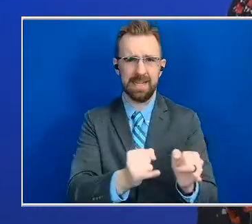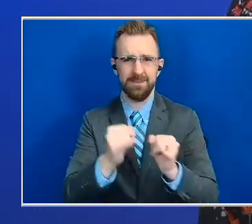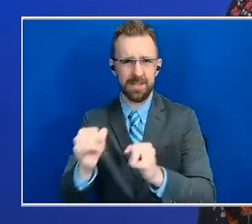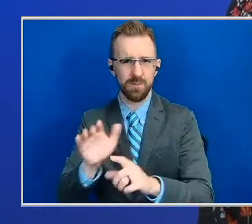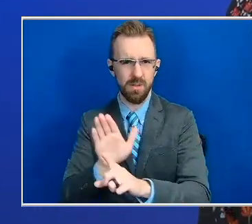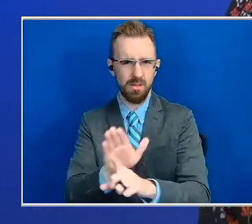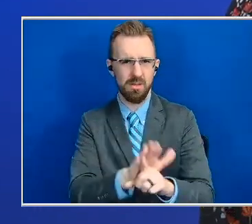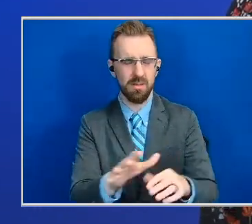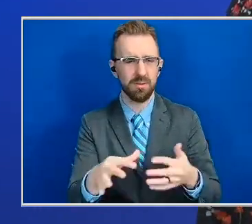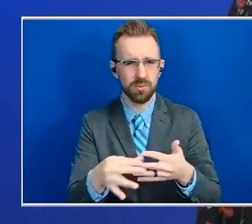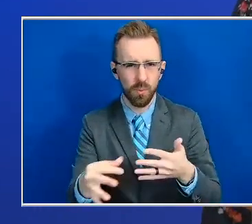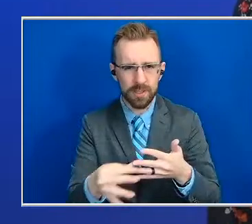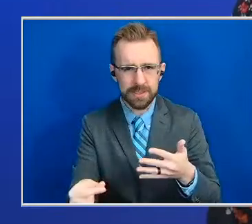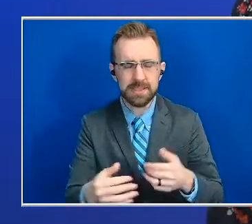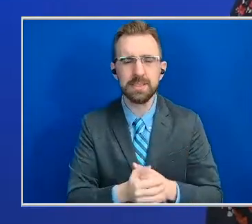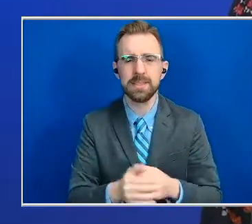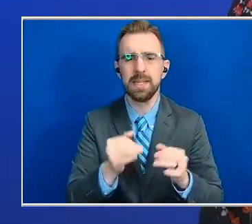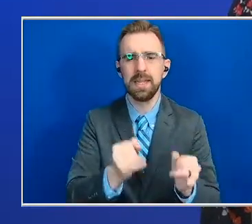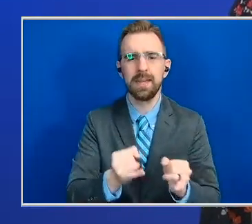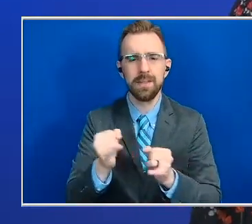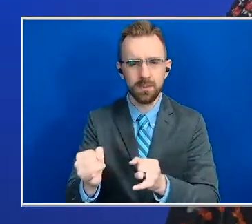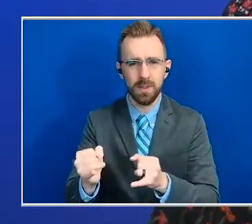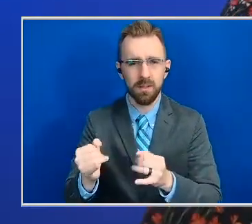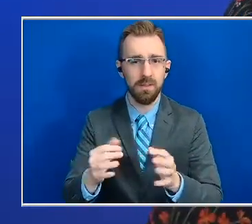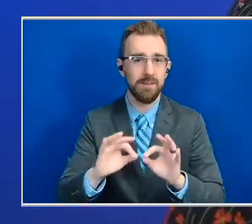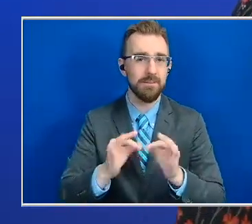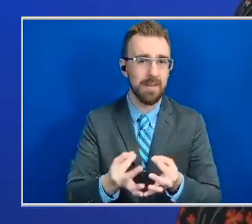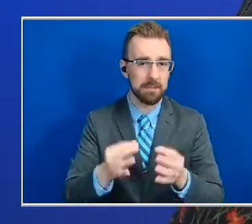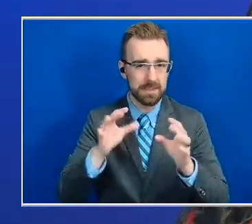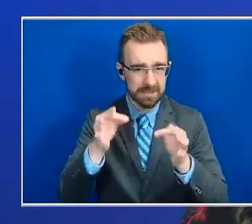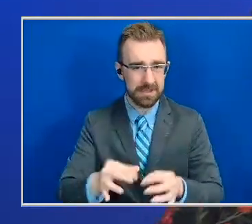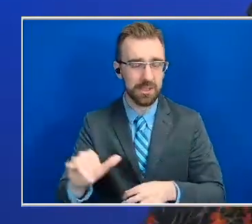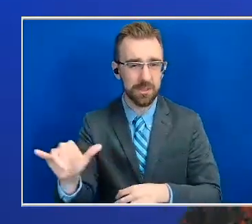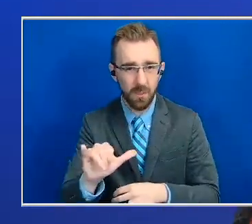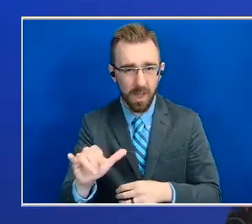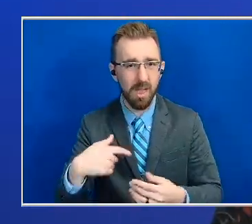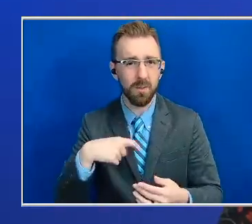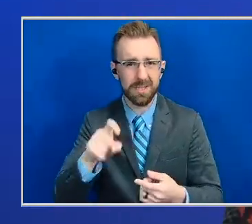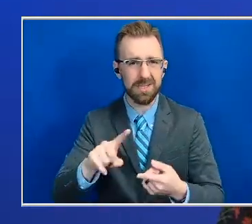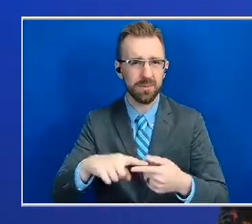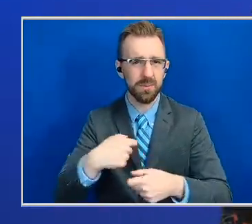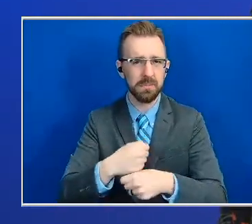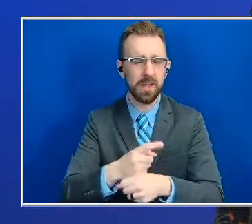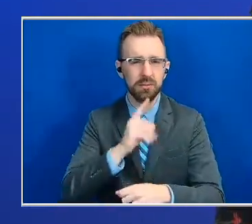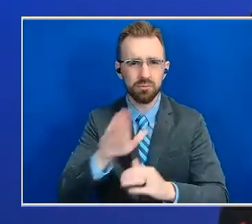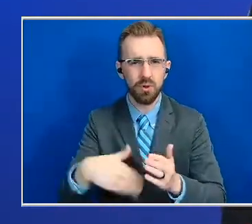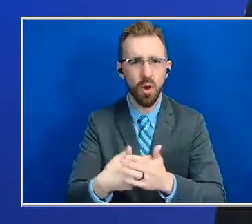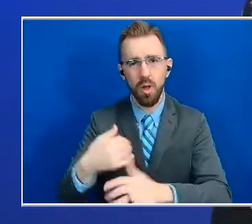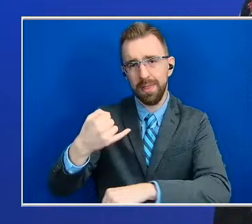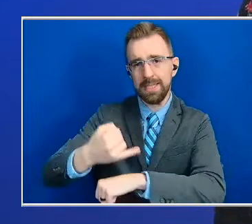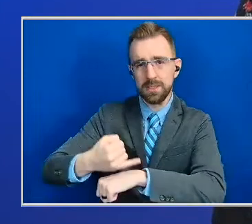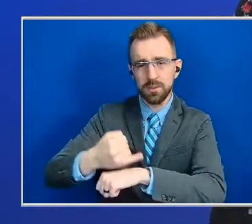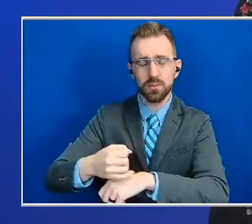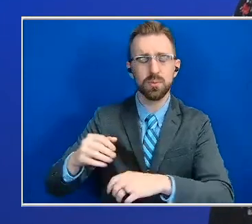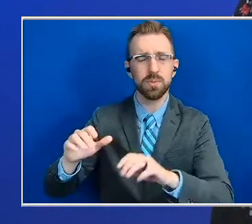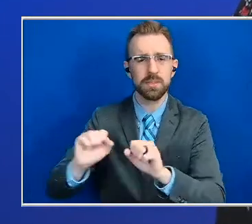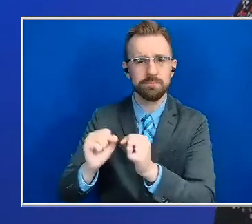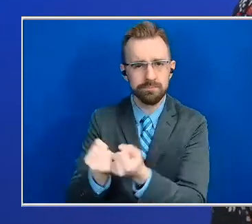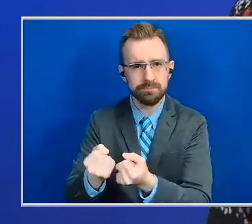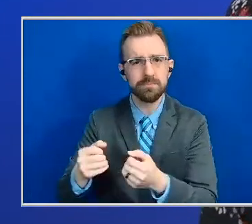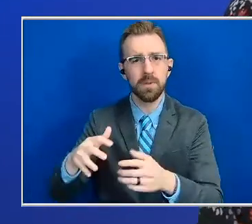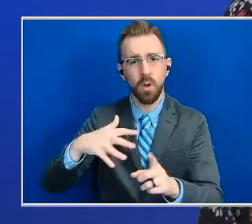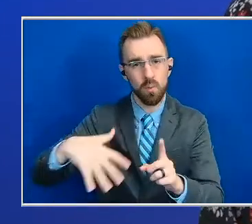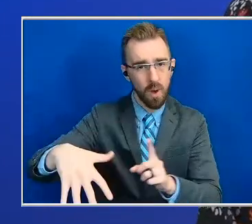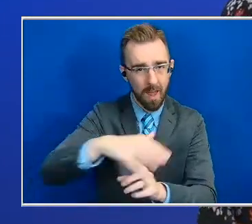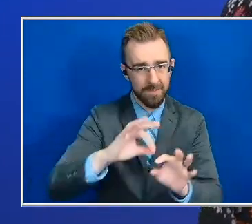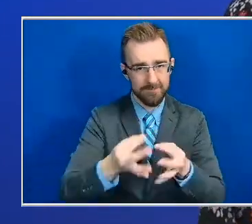an individual, it's a family decision, and we just need to make sure that all the institutional supports around that family make it easiest for